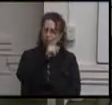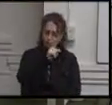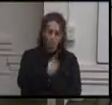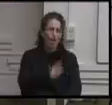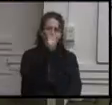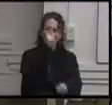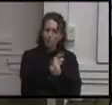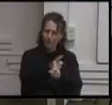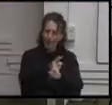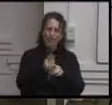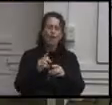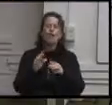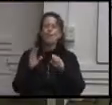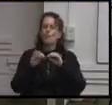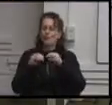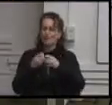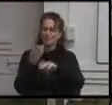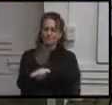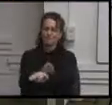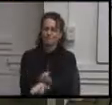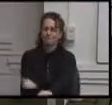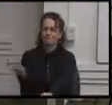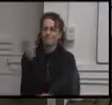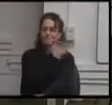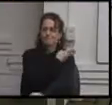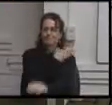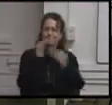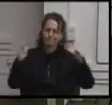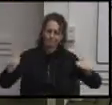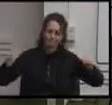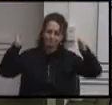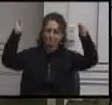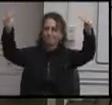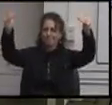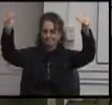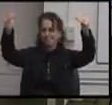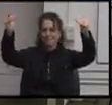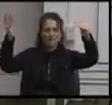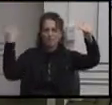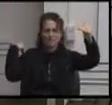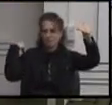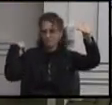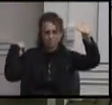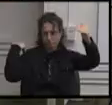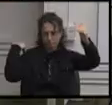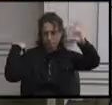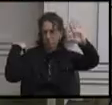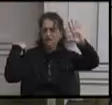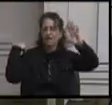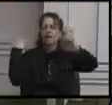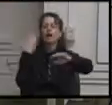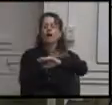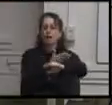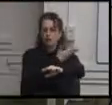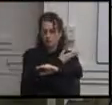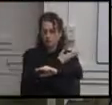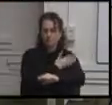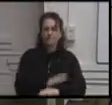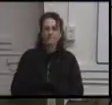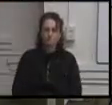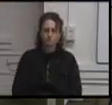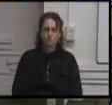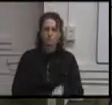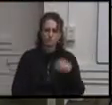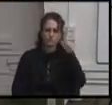different and is functioning at a much higher level than it ever has in my history with the organization. But